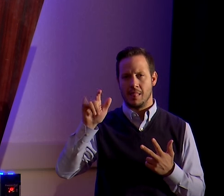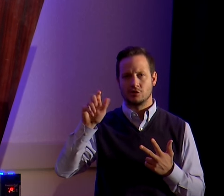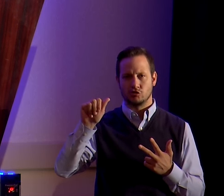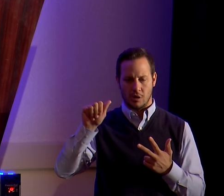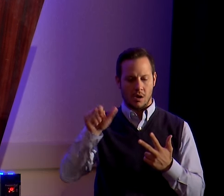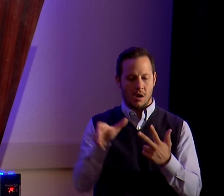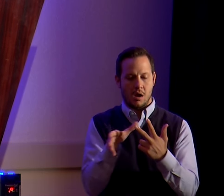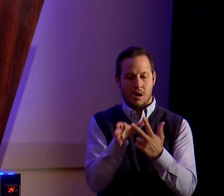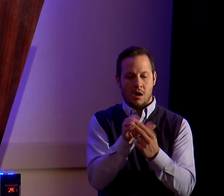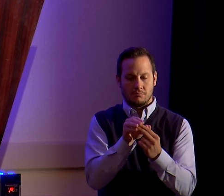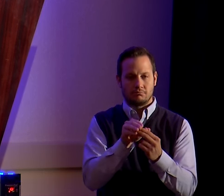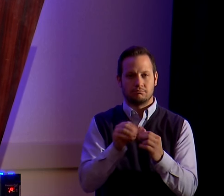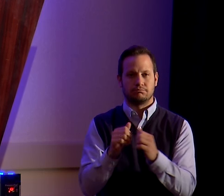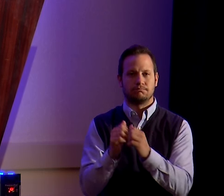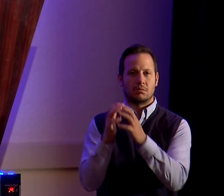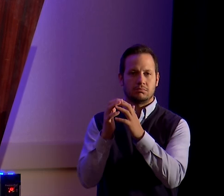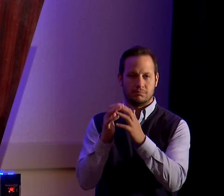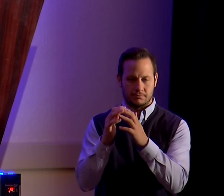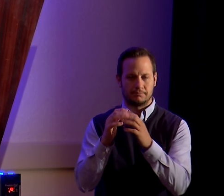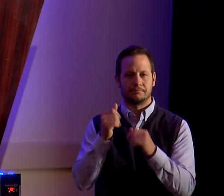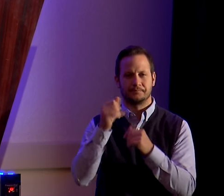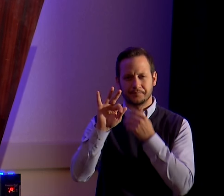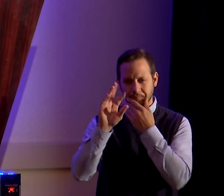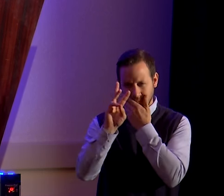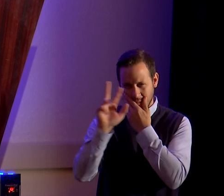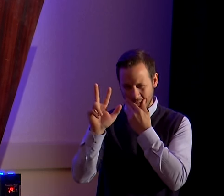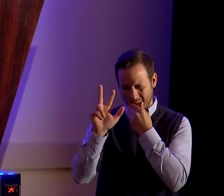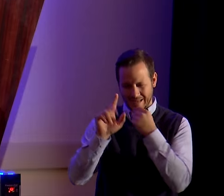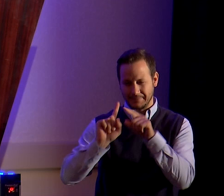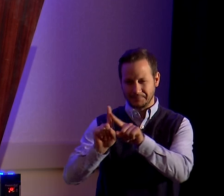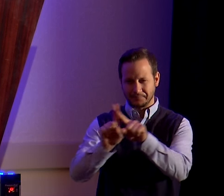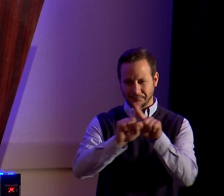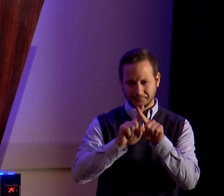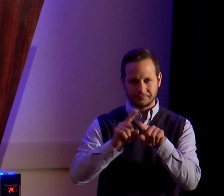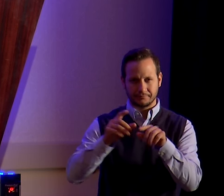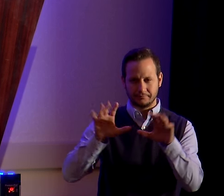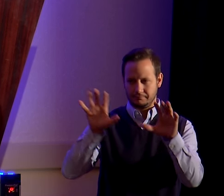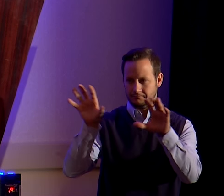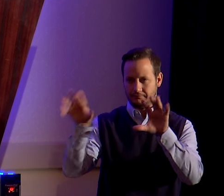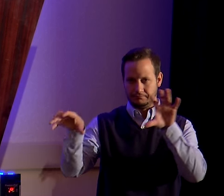born in 1963, the combination of all those little states.